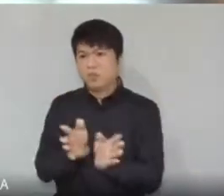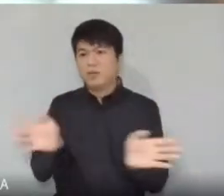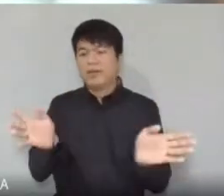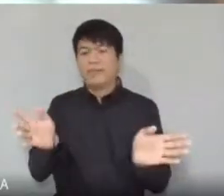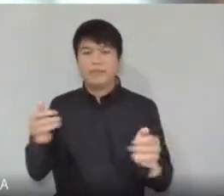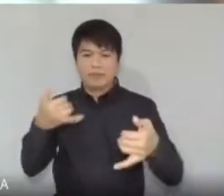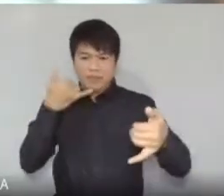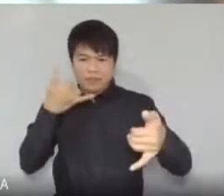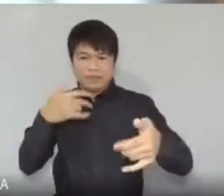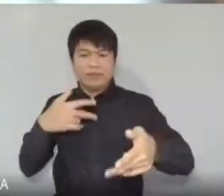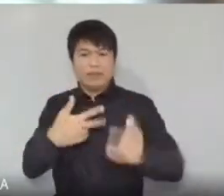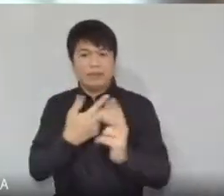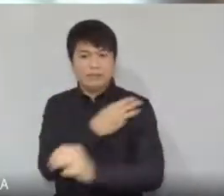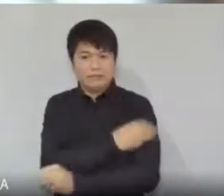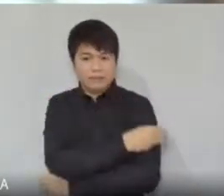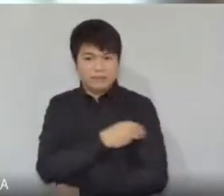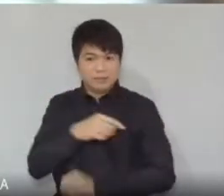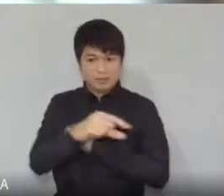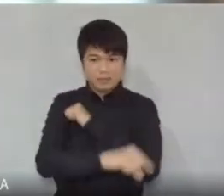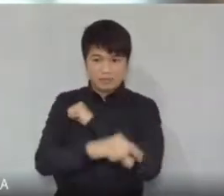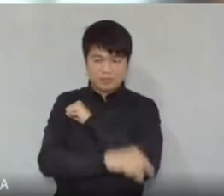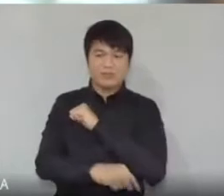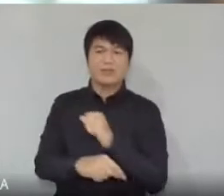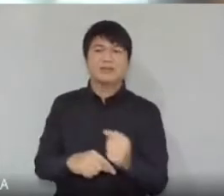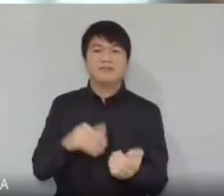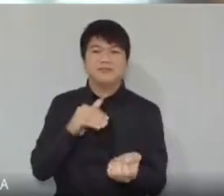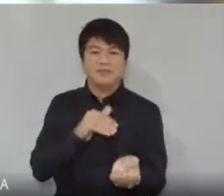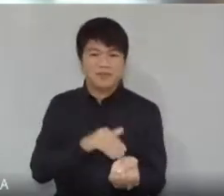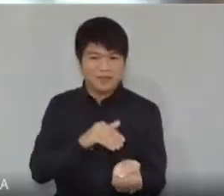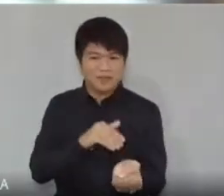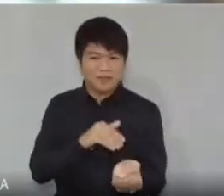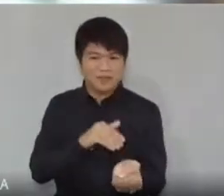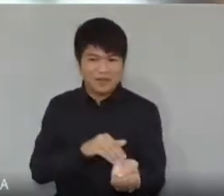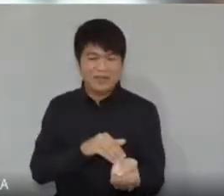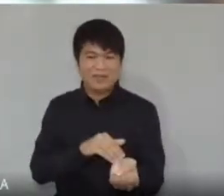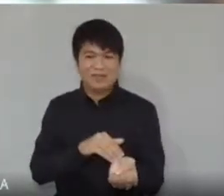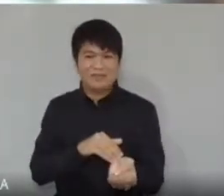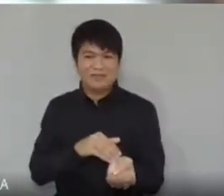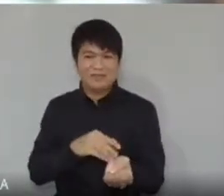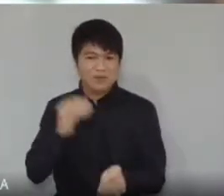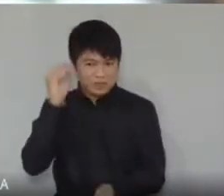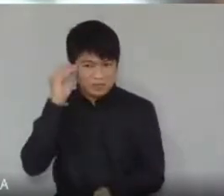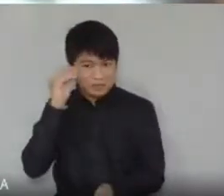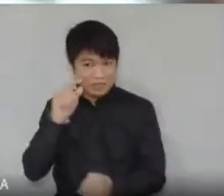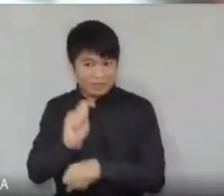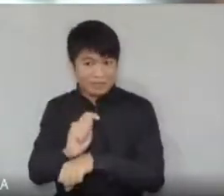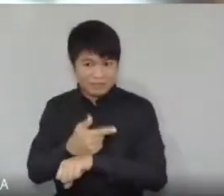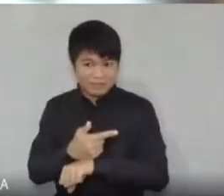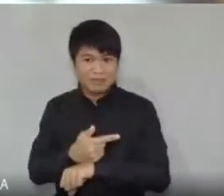this Congress. Thank you for this opportunity to share a few words during the launching of the